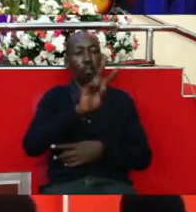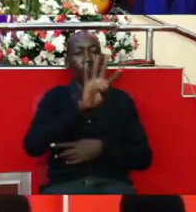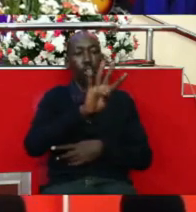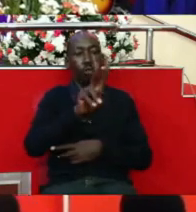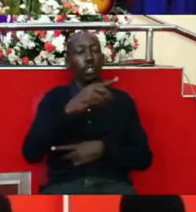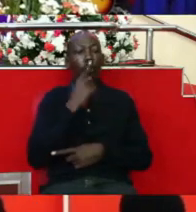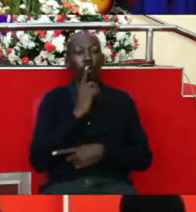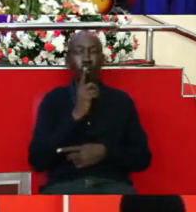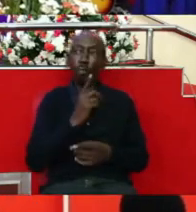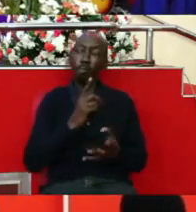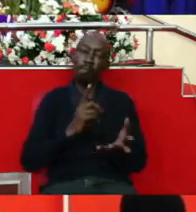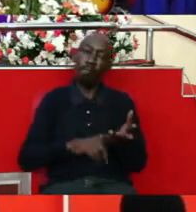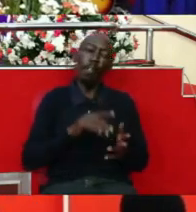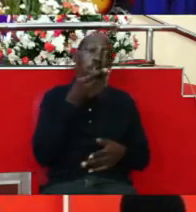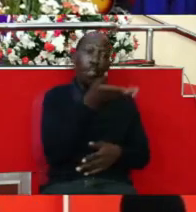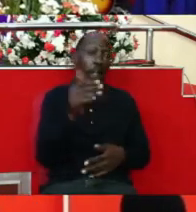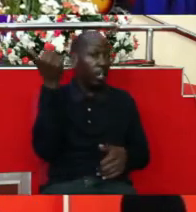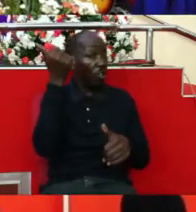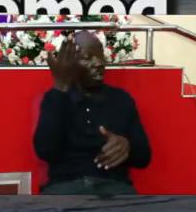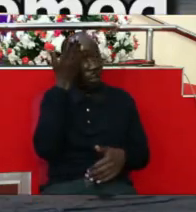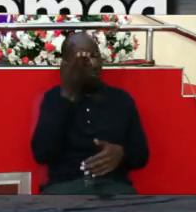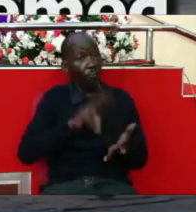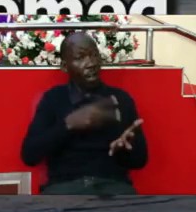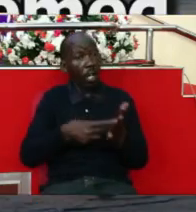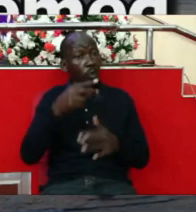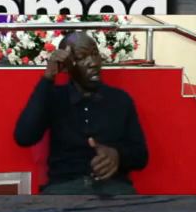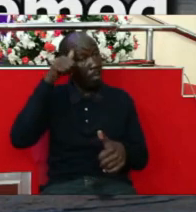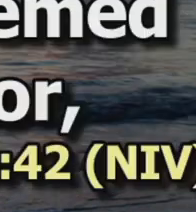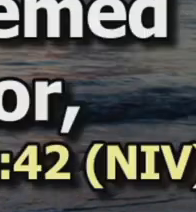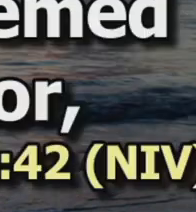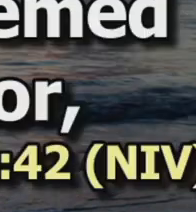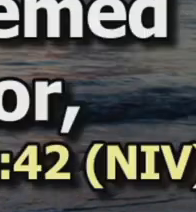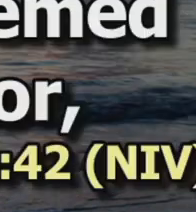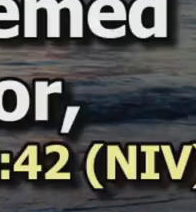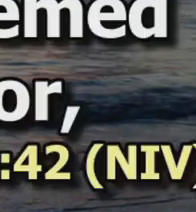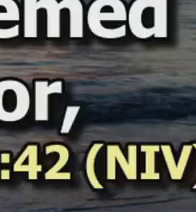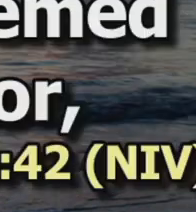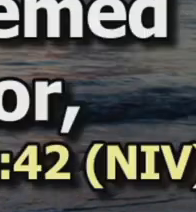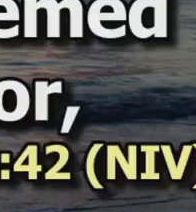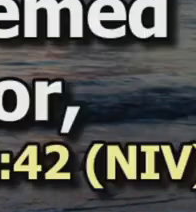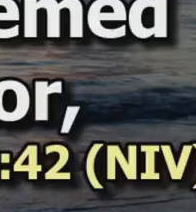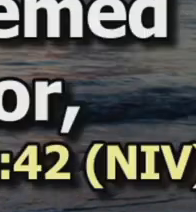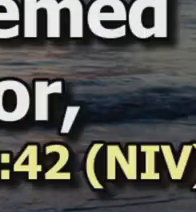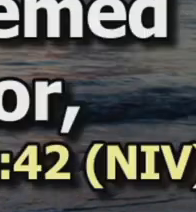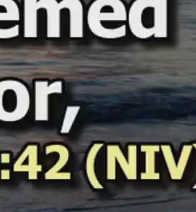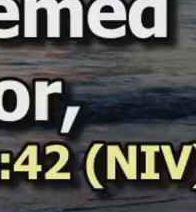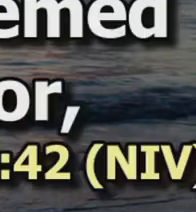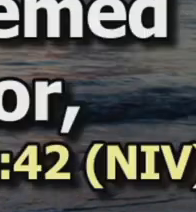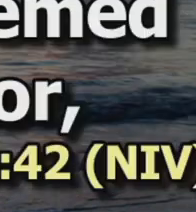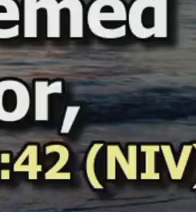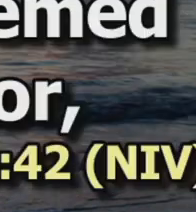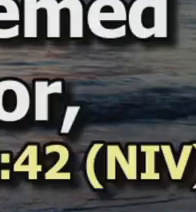wa 42. They did not remember his power. Kwamba hawakukumbuka uwezo wake. The day when he redeemed them from the